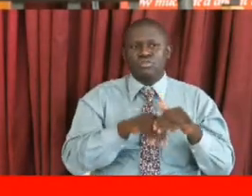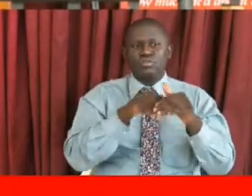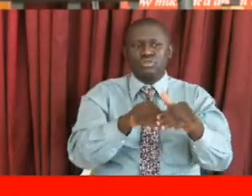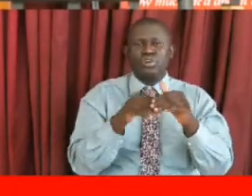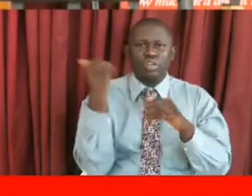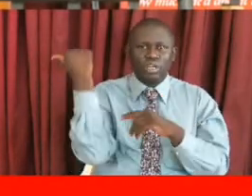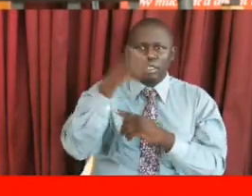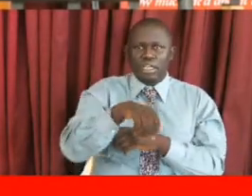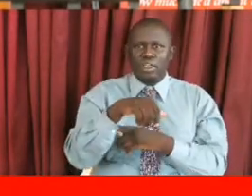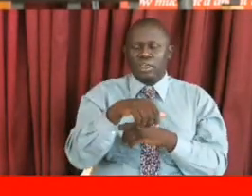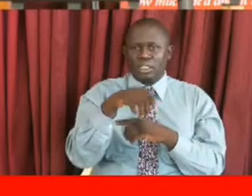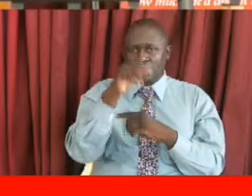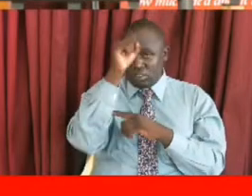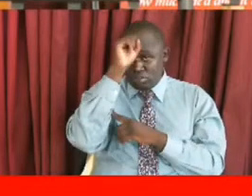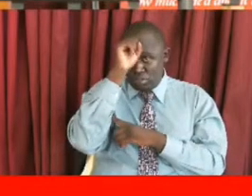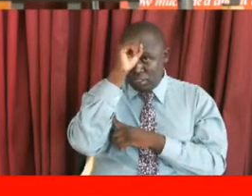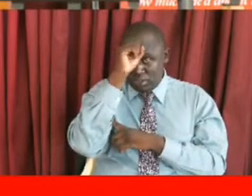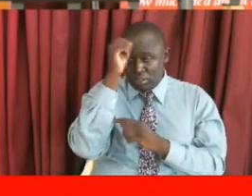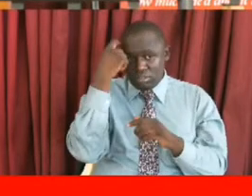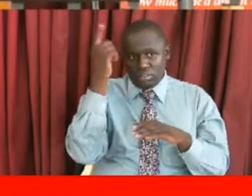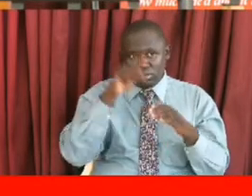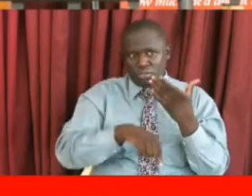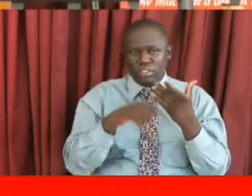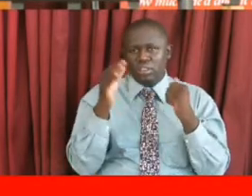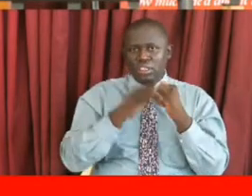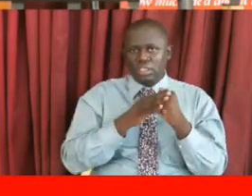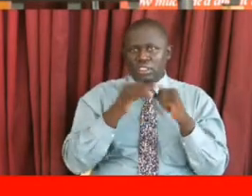Tom of an messenger